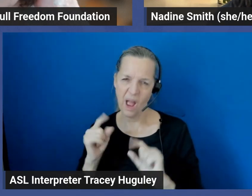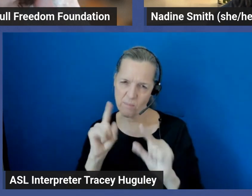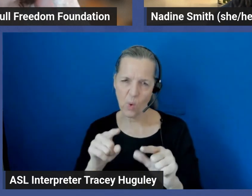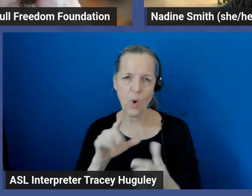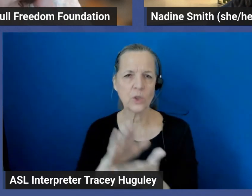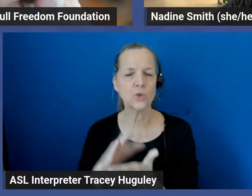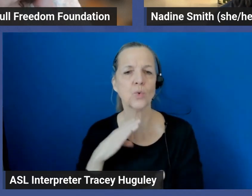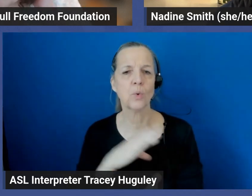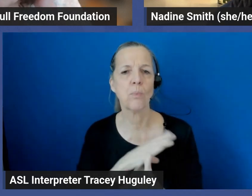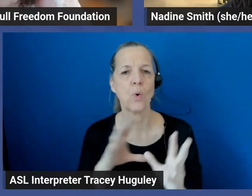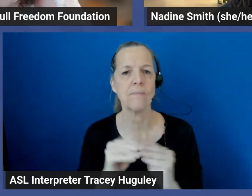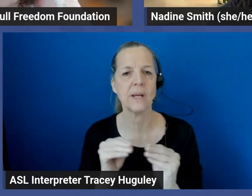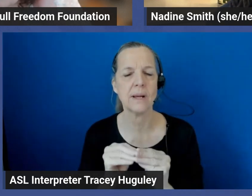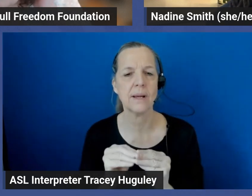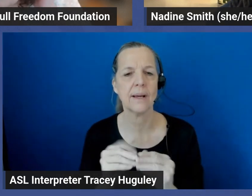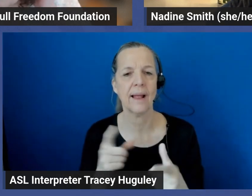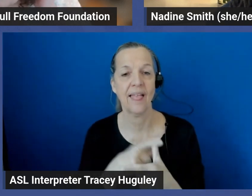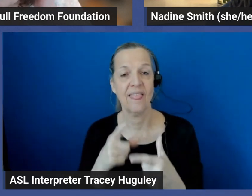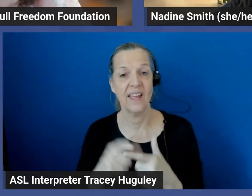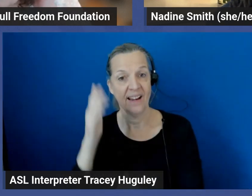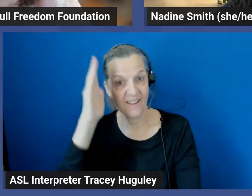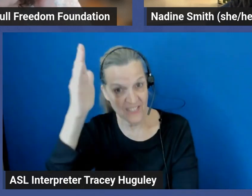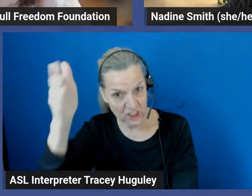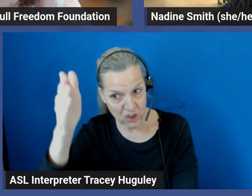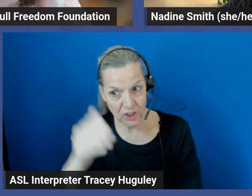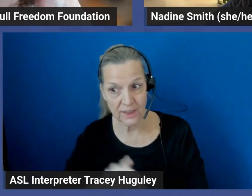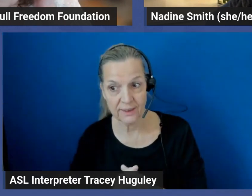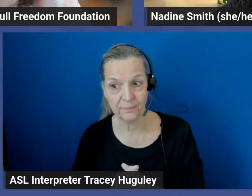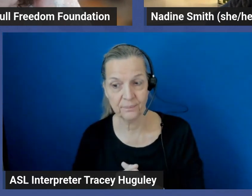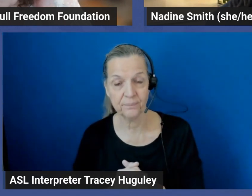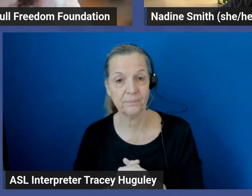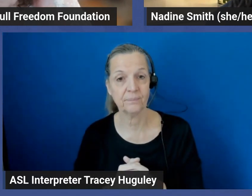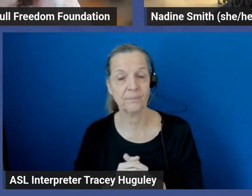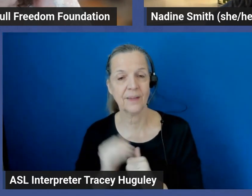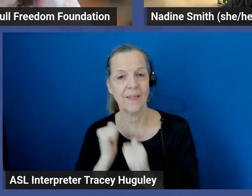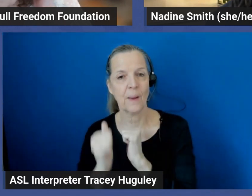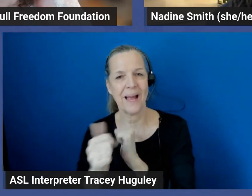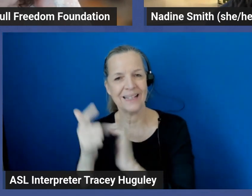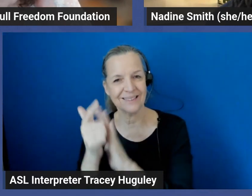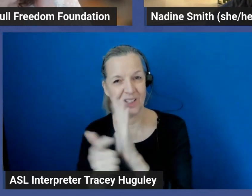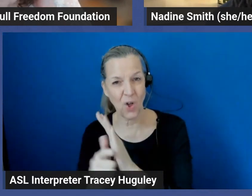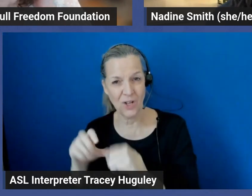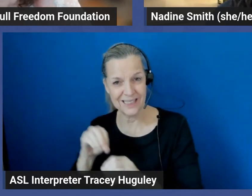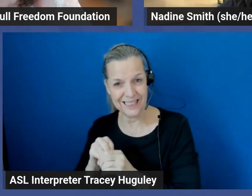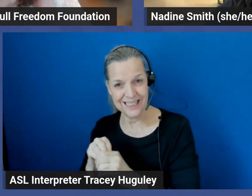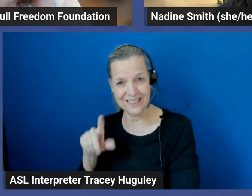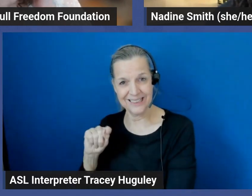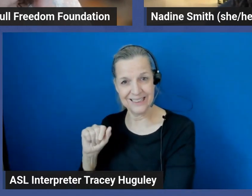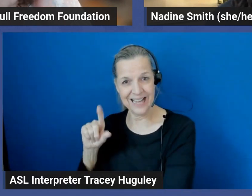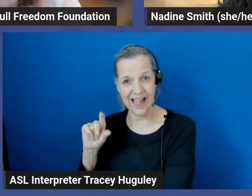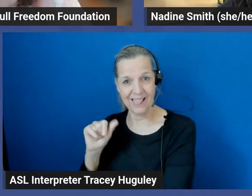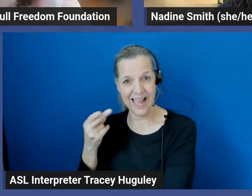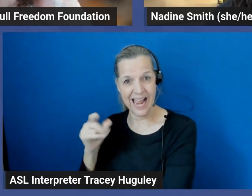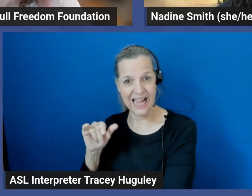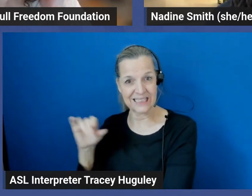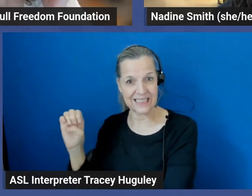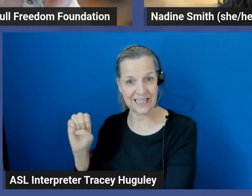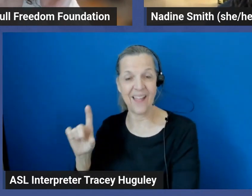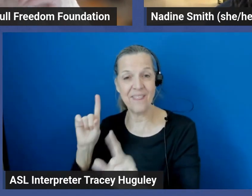meeting. And then eventually, hey, you know what? They're passing these laws in Tallahassee. I'll go to Tallahassee.